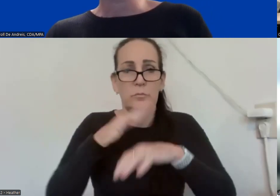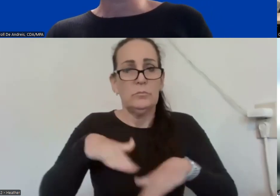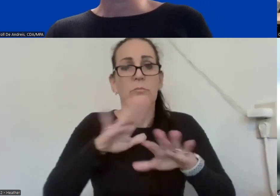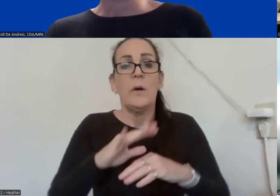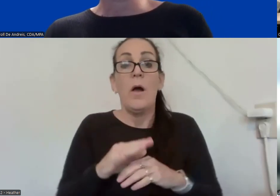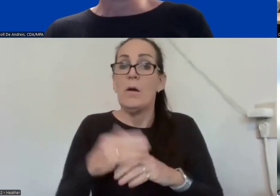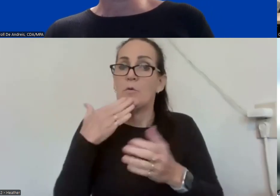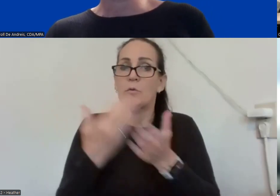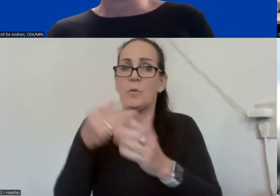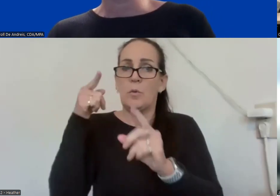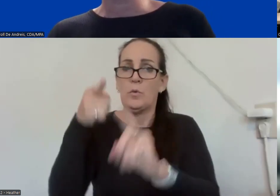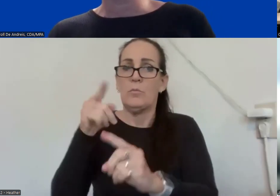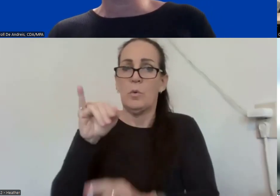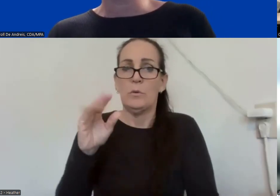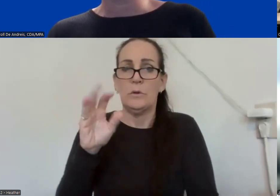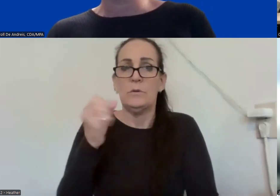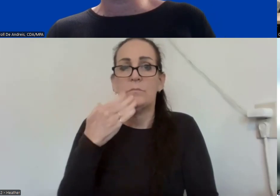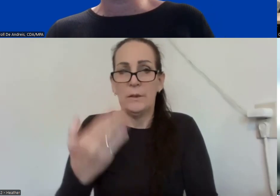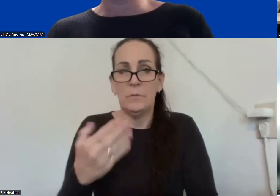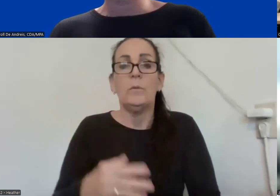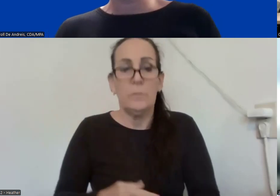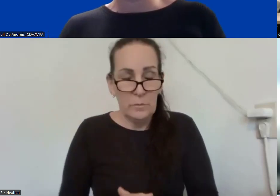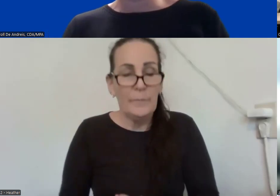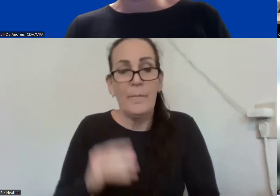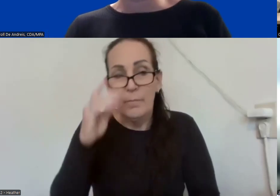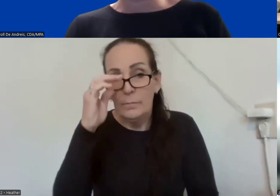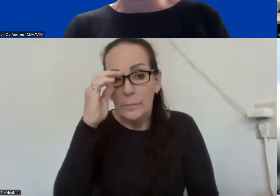Great point, Jason. Appreciate that.